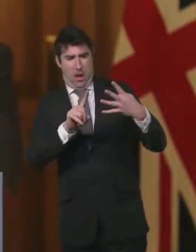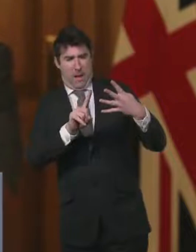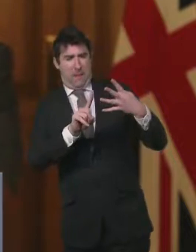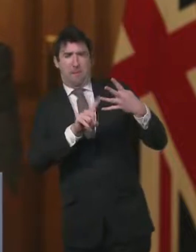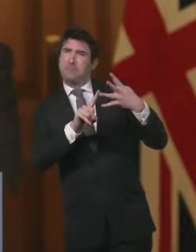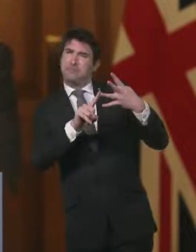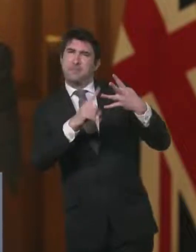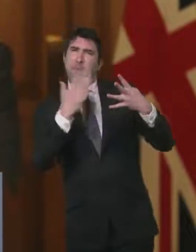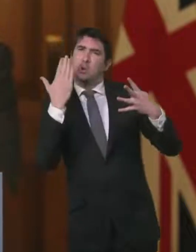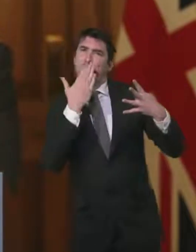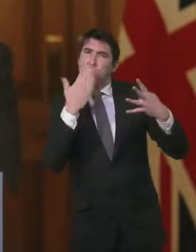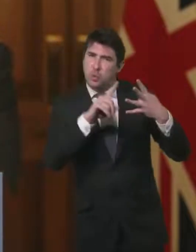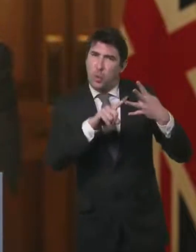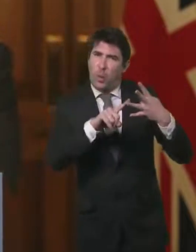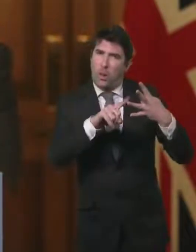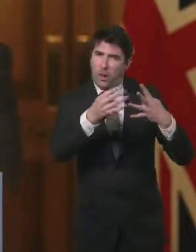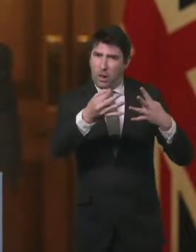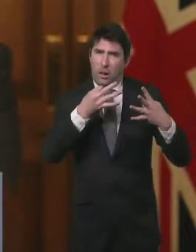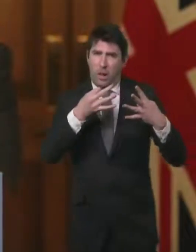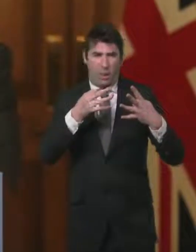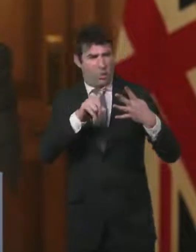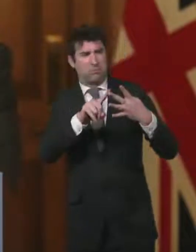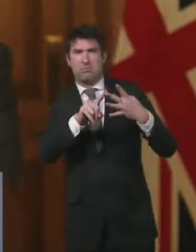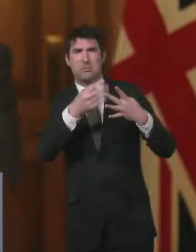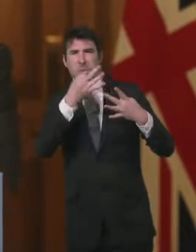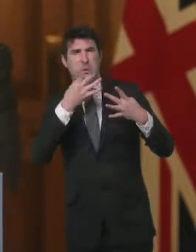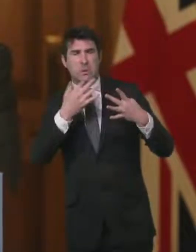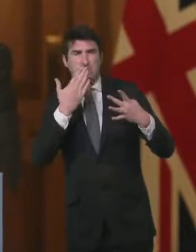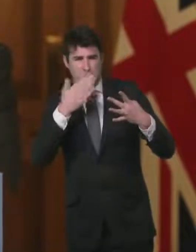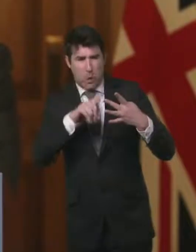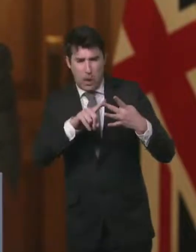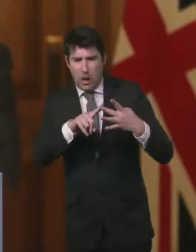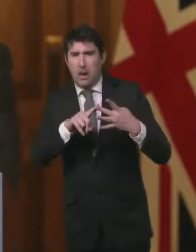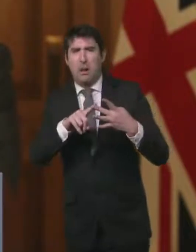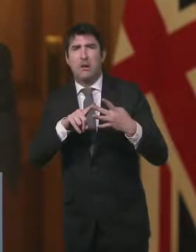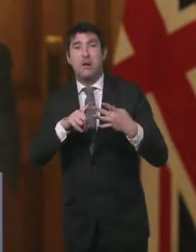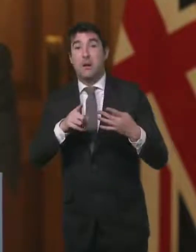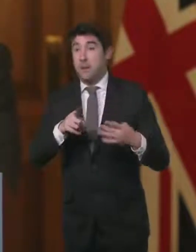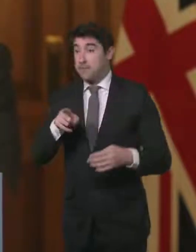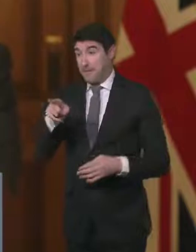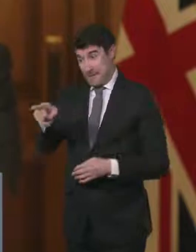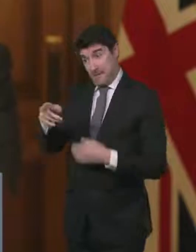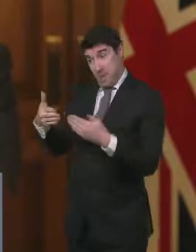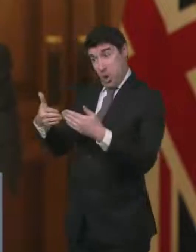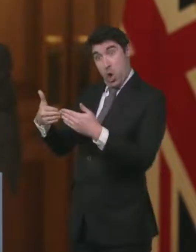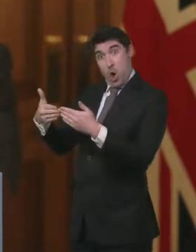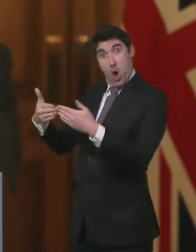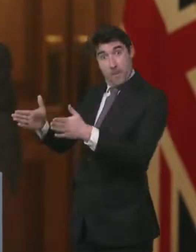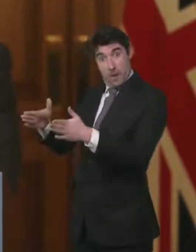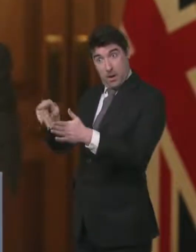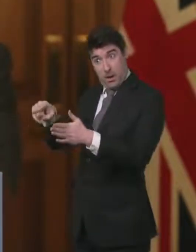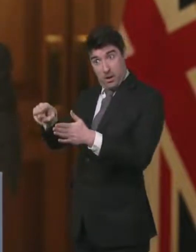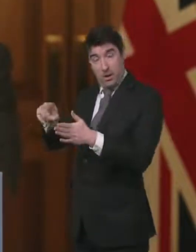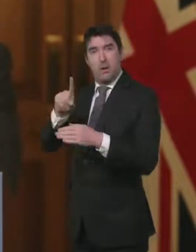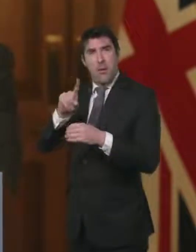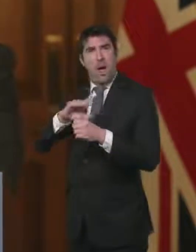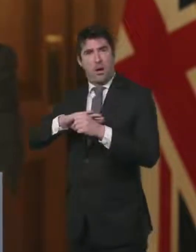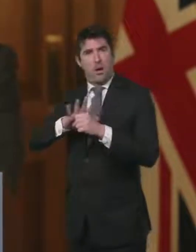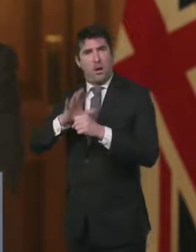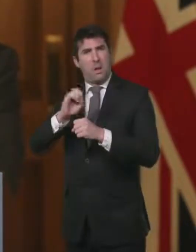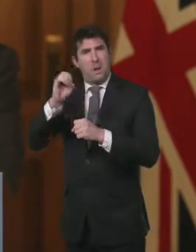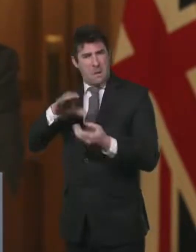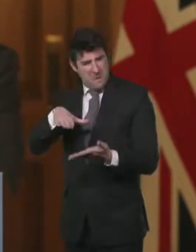identified as being where the epidemic is really surging the most, and where we do, alas,